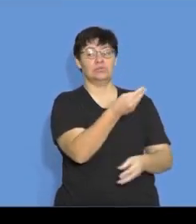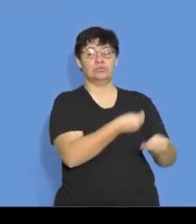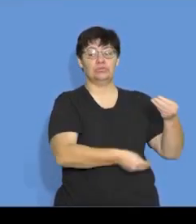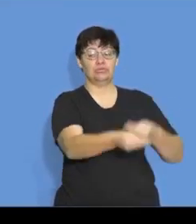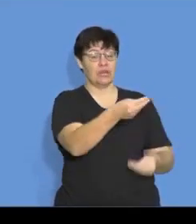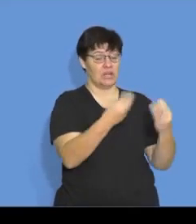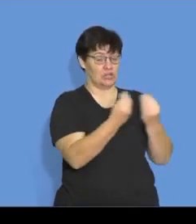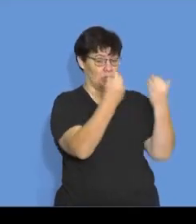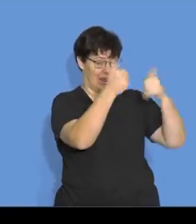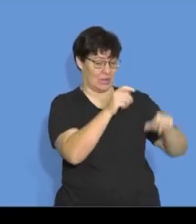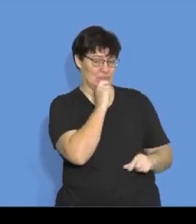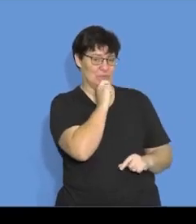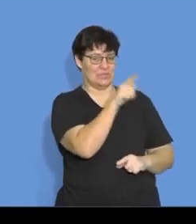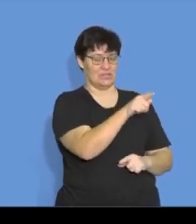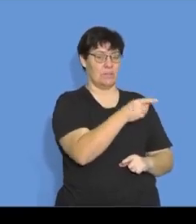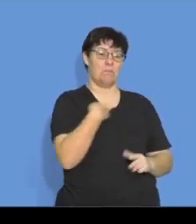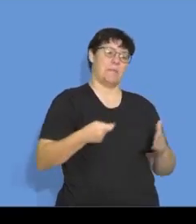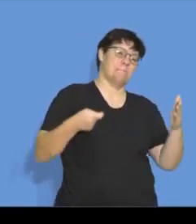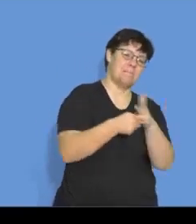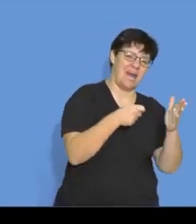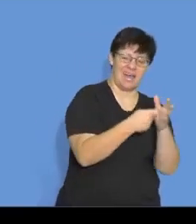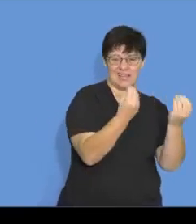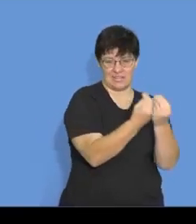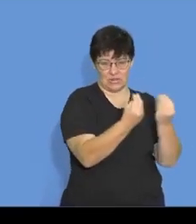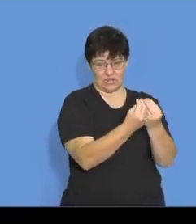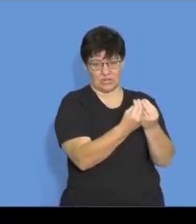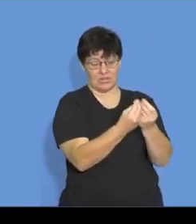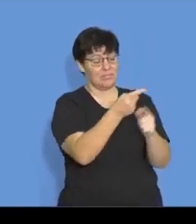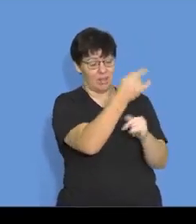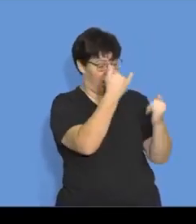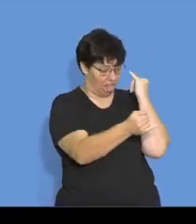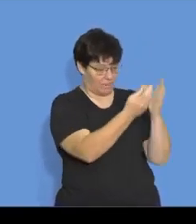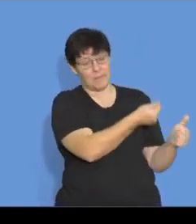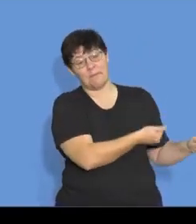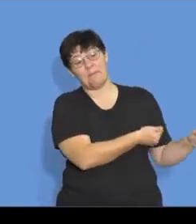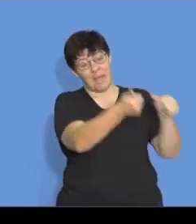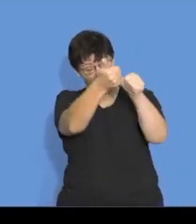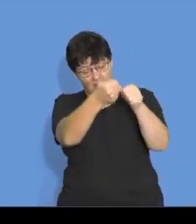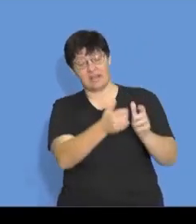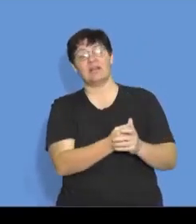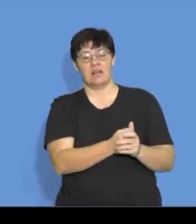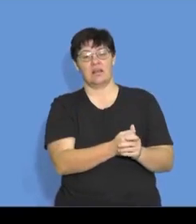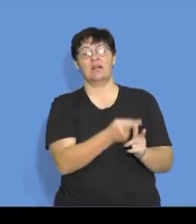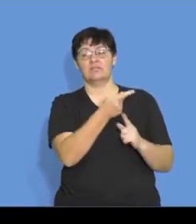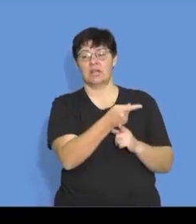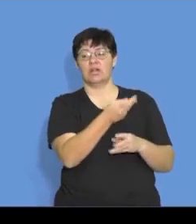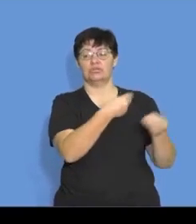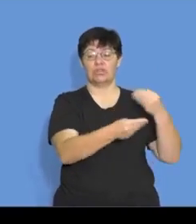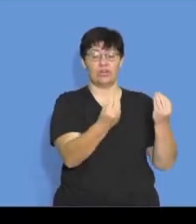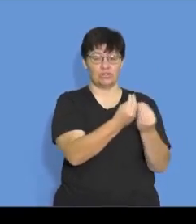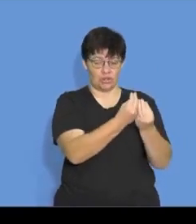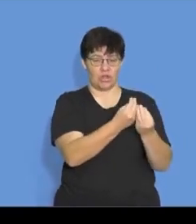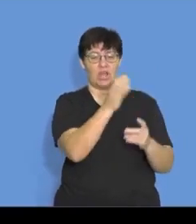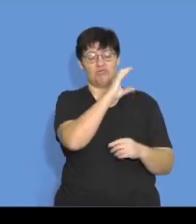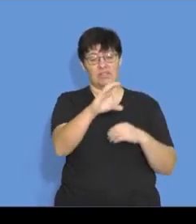is used when goods are bought, and when goods are returned, the trading stock account is credited. So in